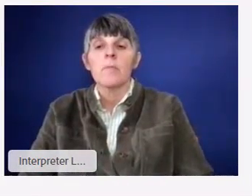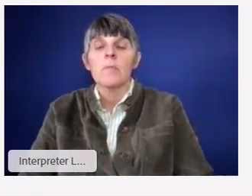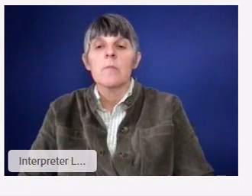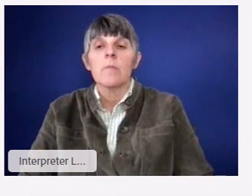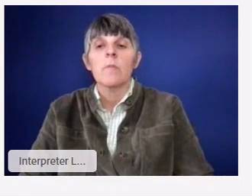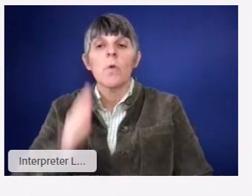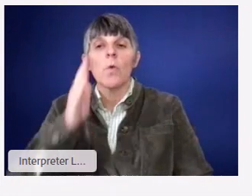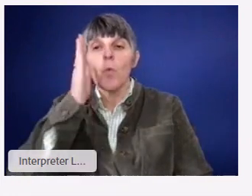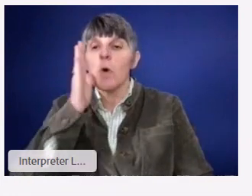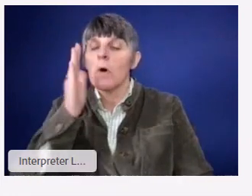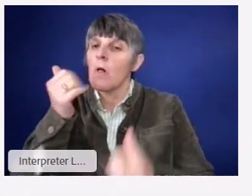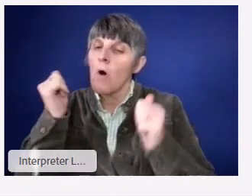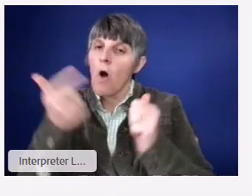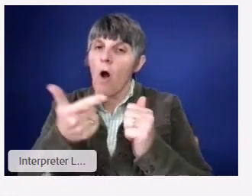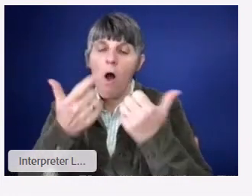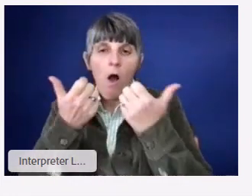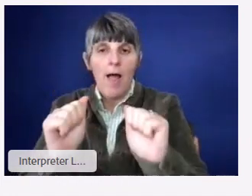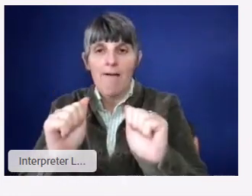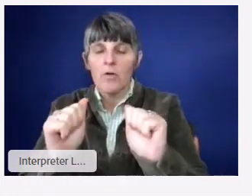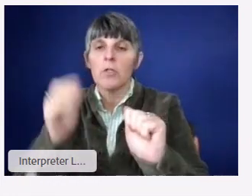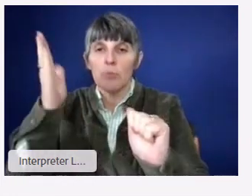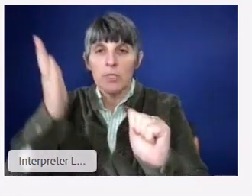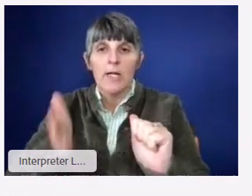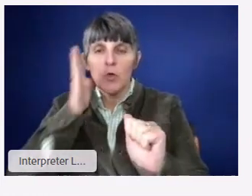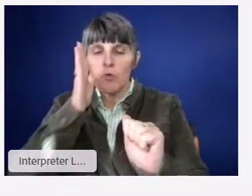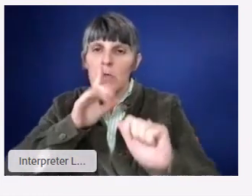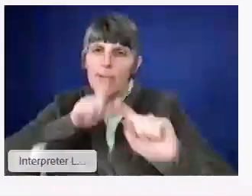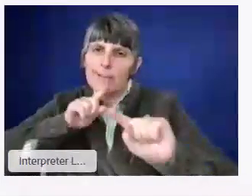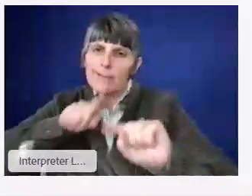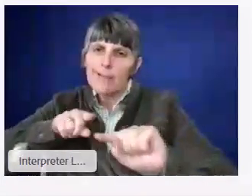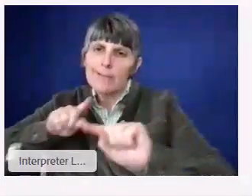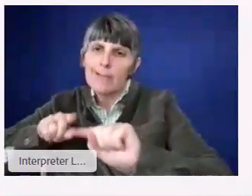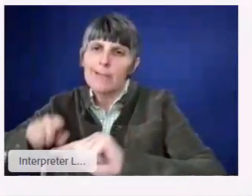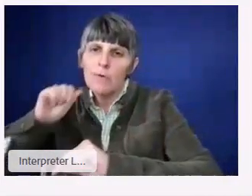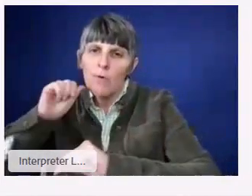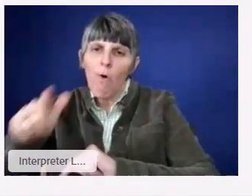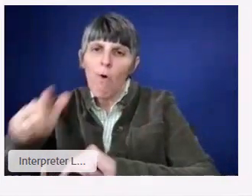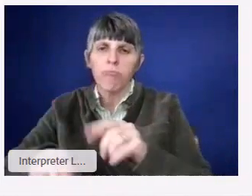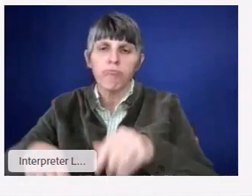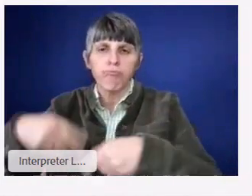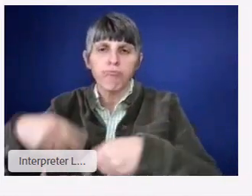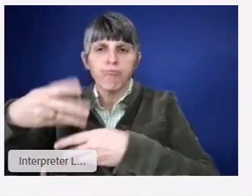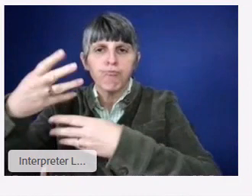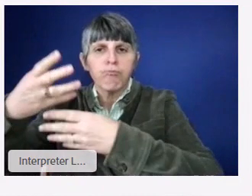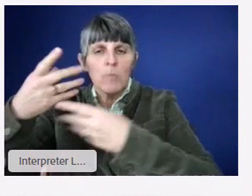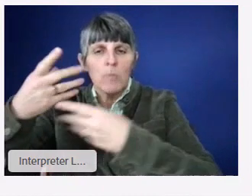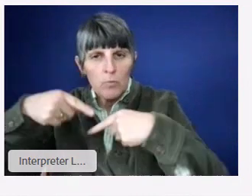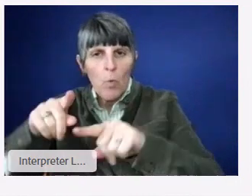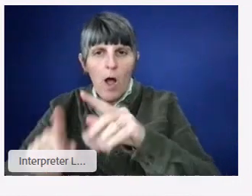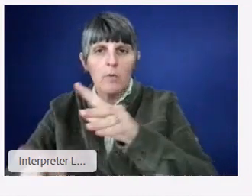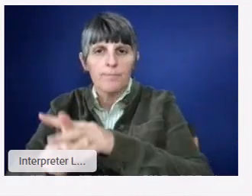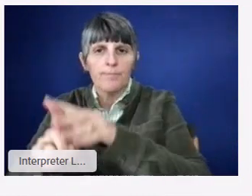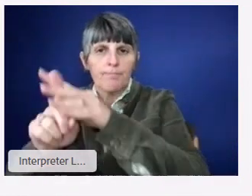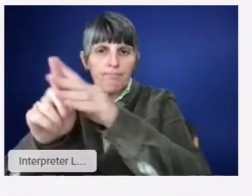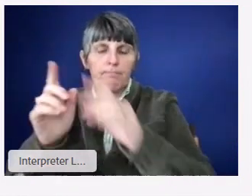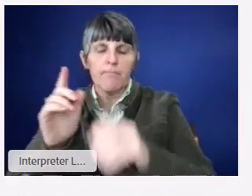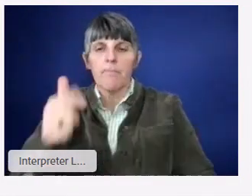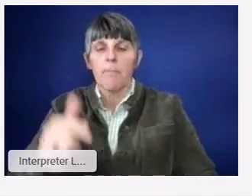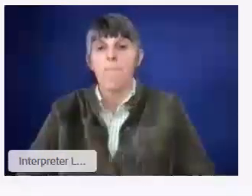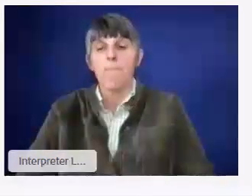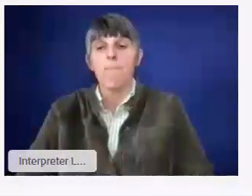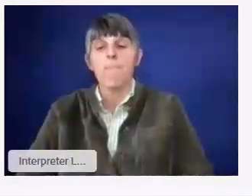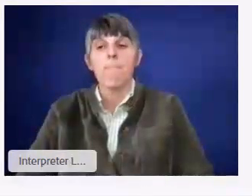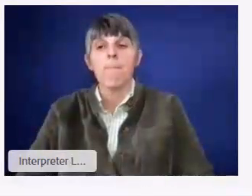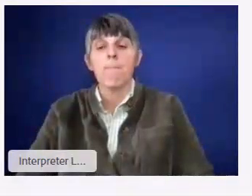effort, our presenters will make every effort to address all questions that come through when we get to the Q&A portion. We'll also